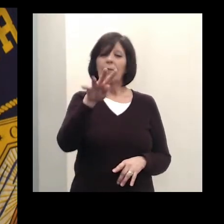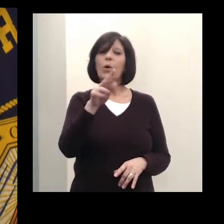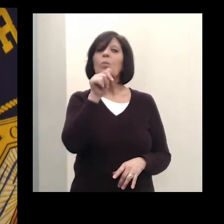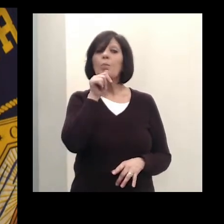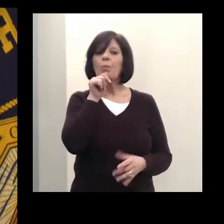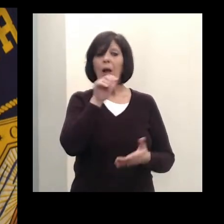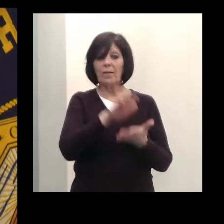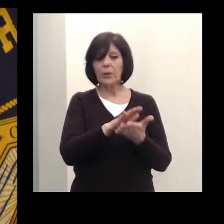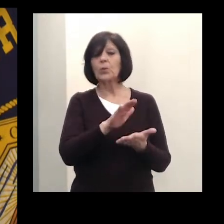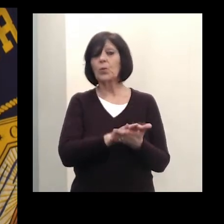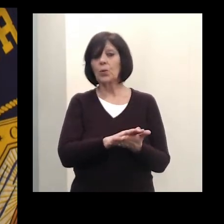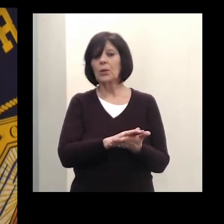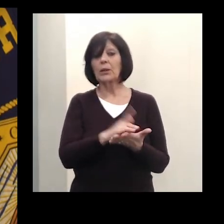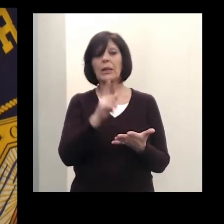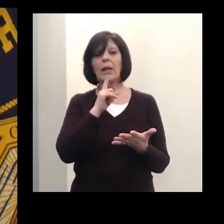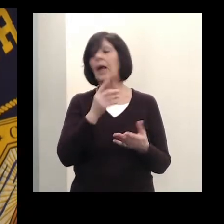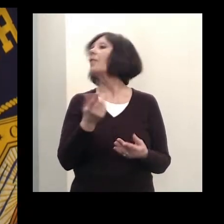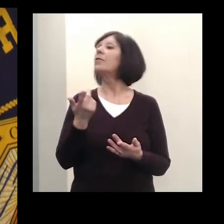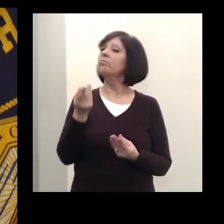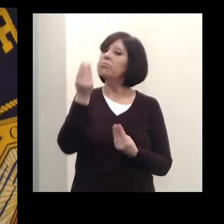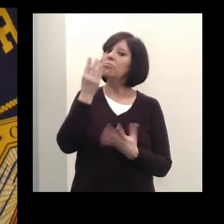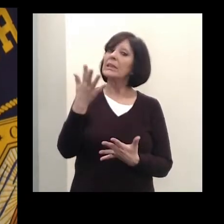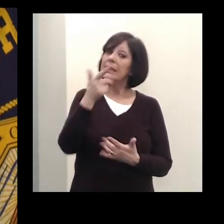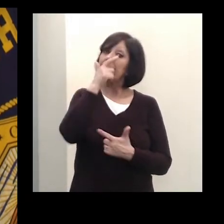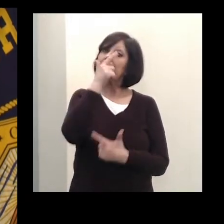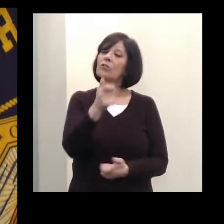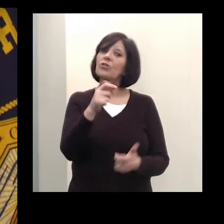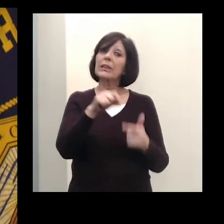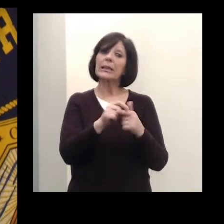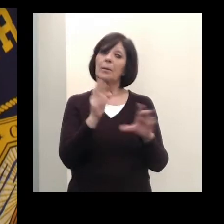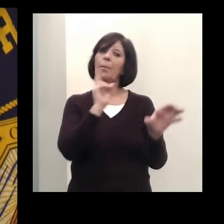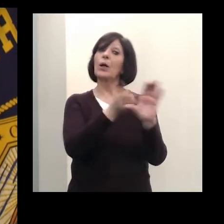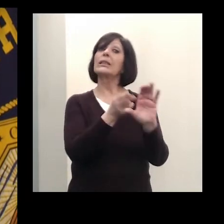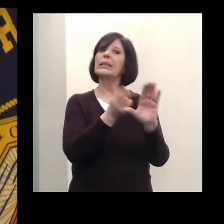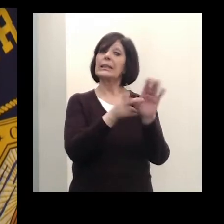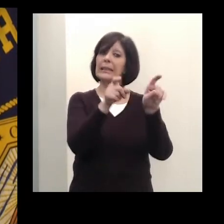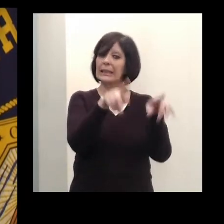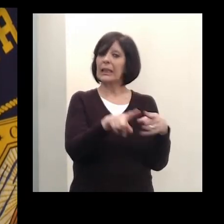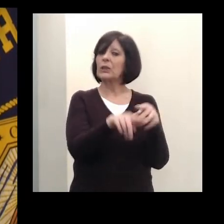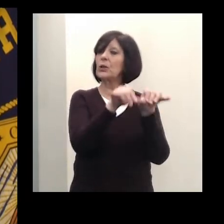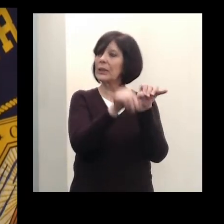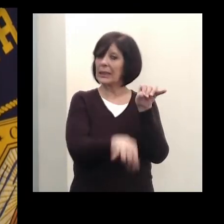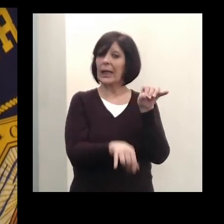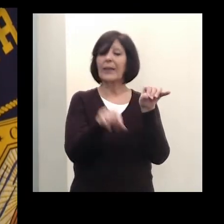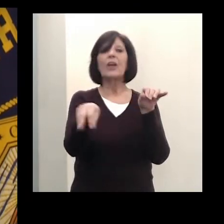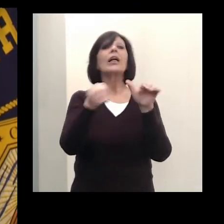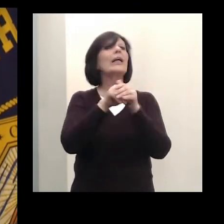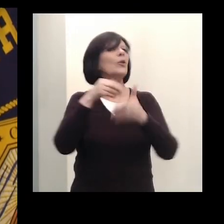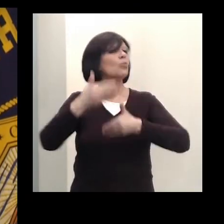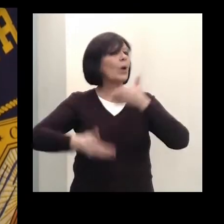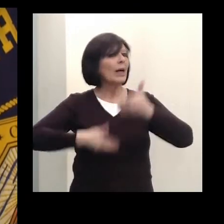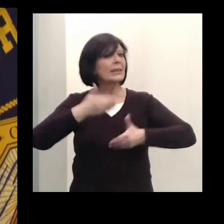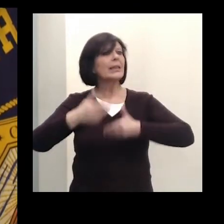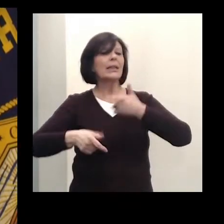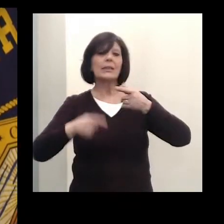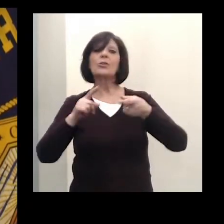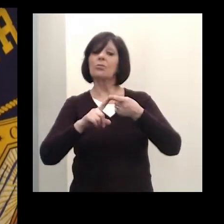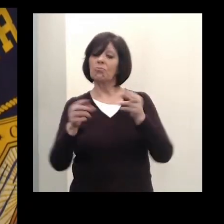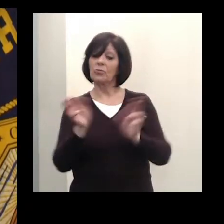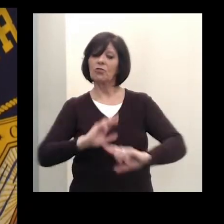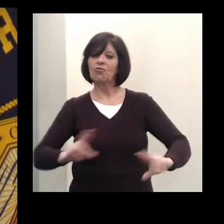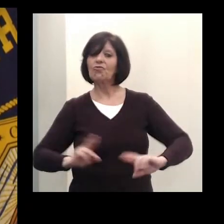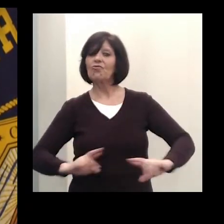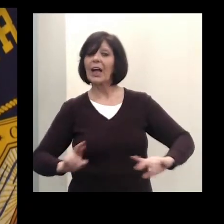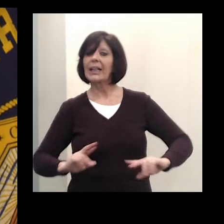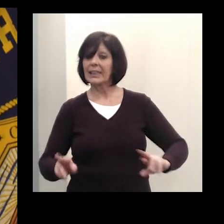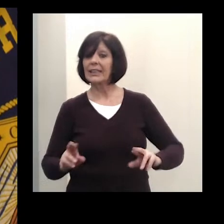have expressed interest in participating in Test to Stay and are in the process, either have collected their rapid tests from us or